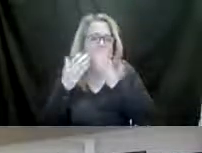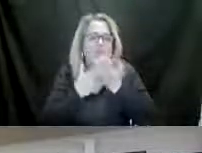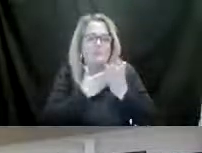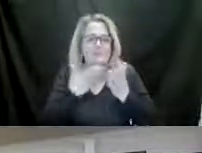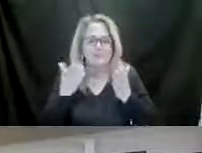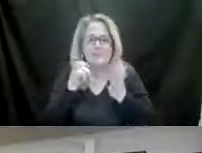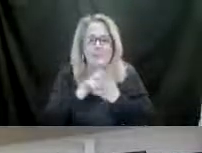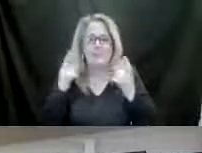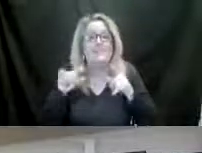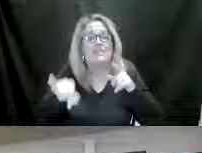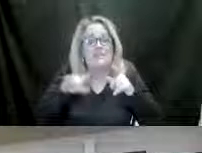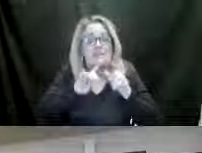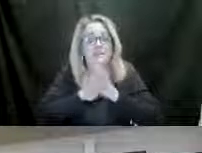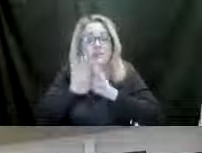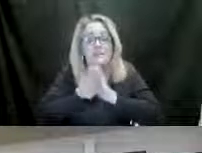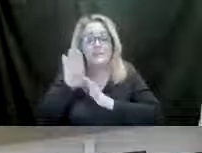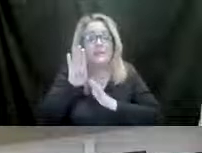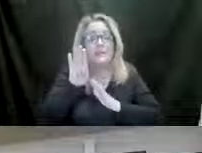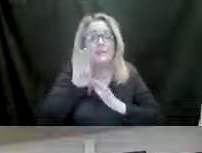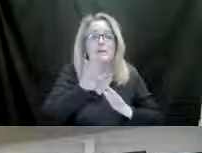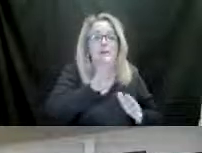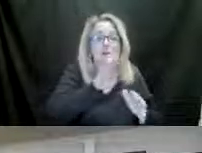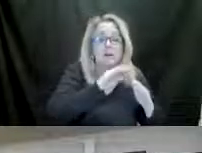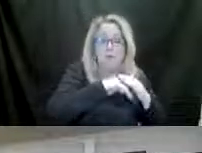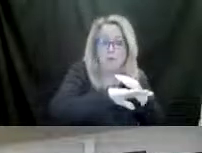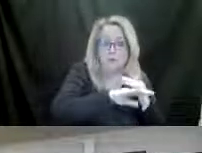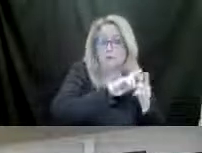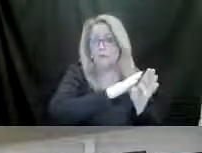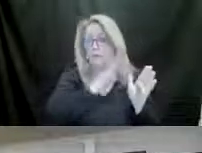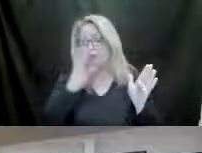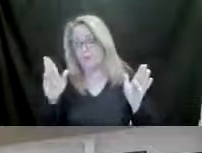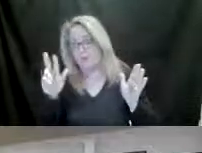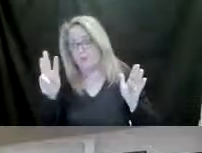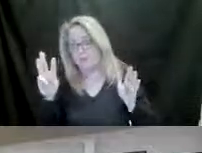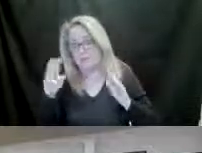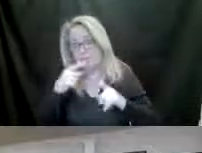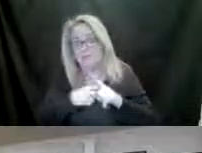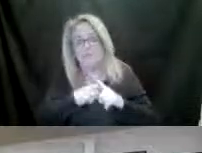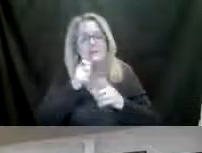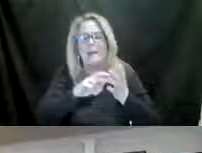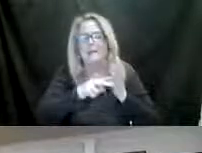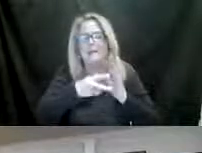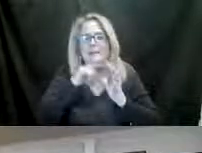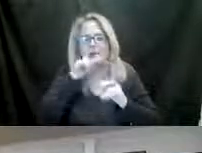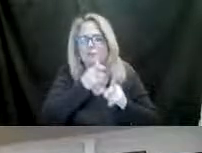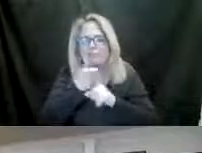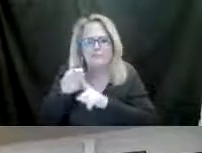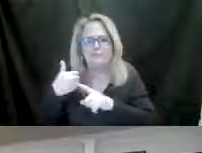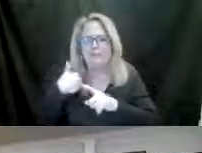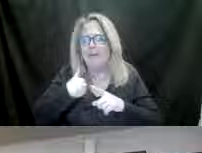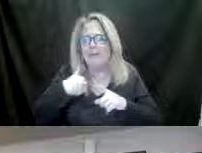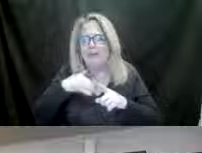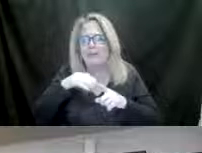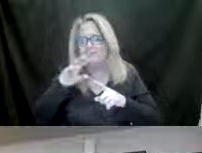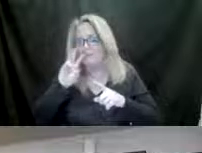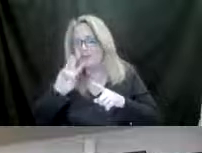developmentally 0 to 36 months. This does not mean our children who are 6 years old with some pretty